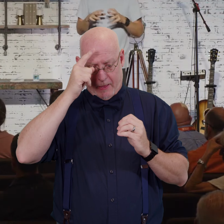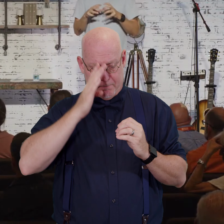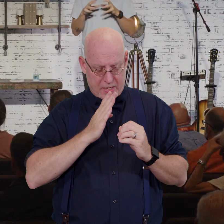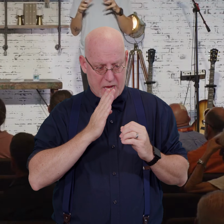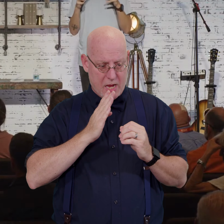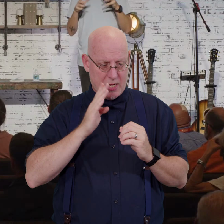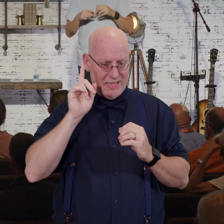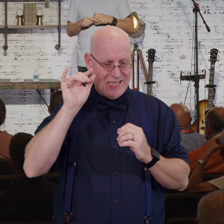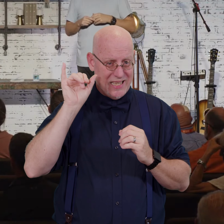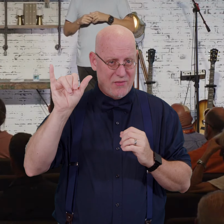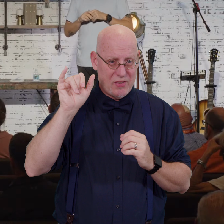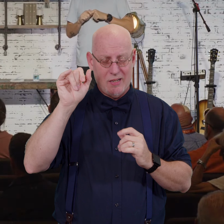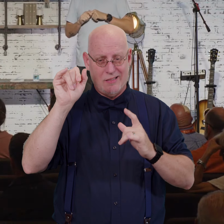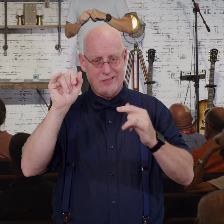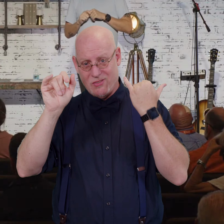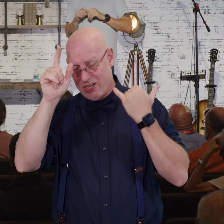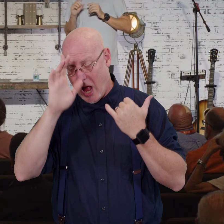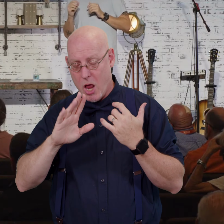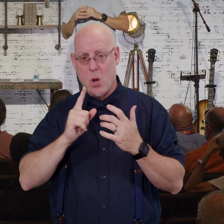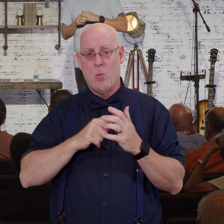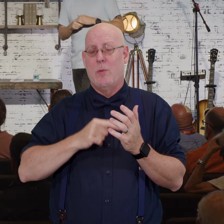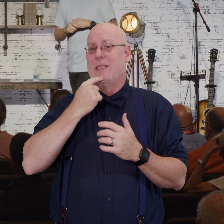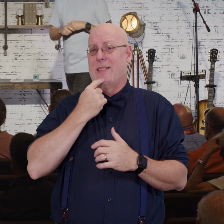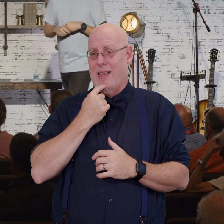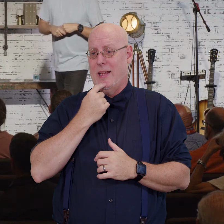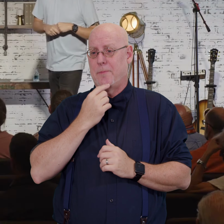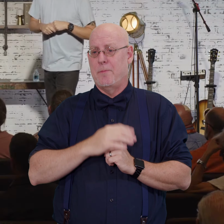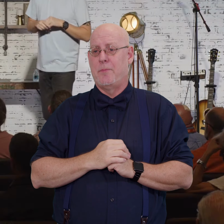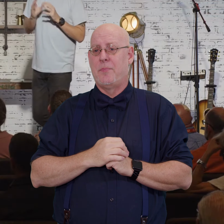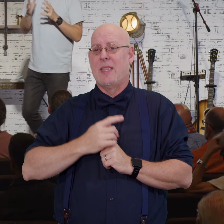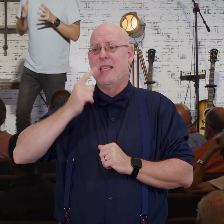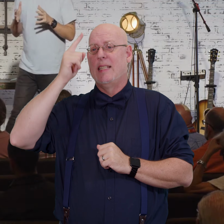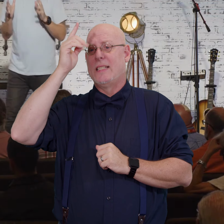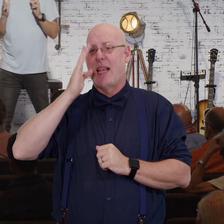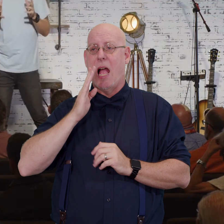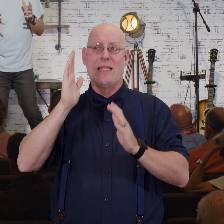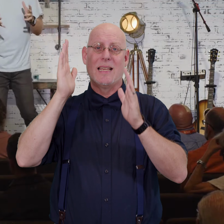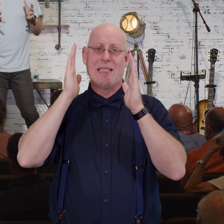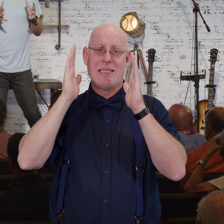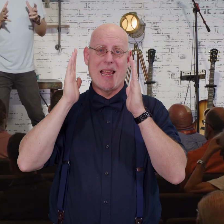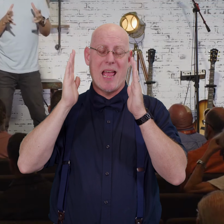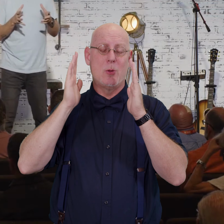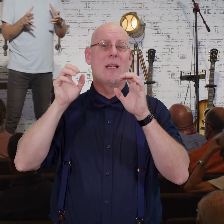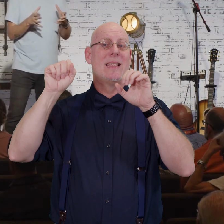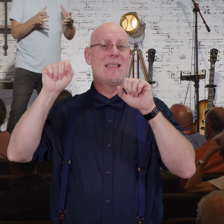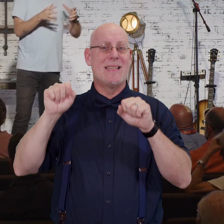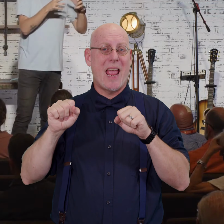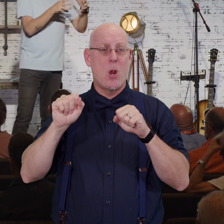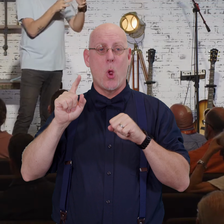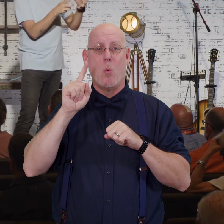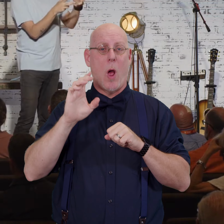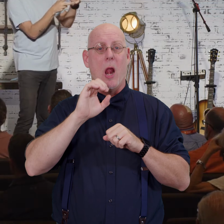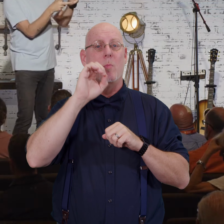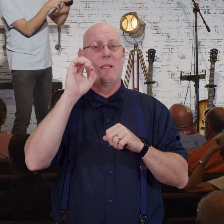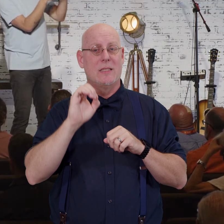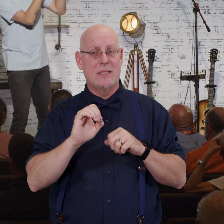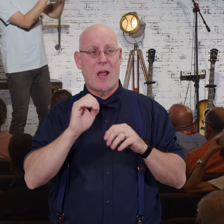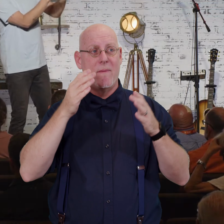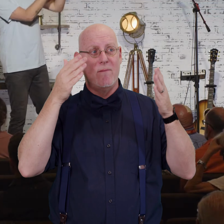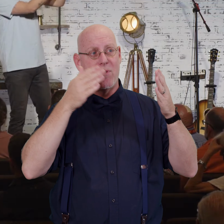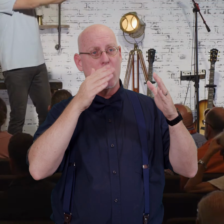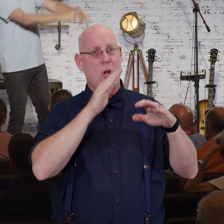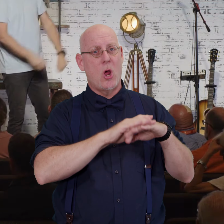being an infinite God, what we are saying, at least in part, is that God's attention can be